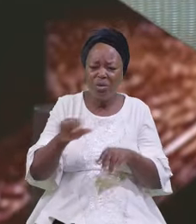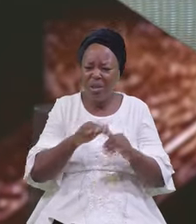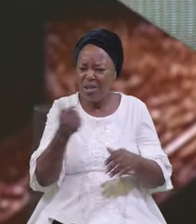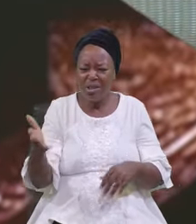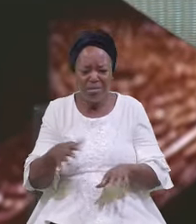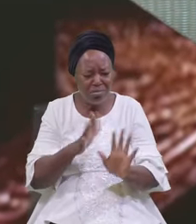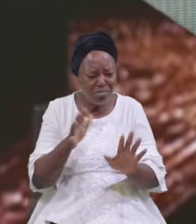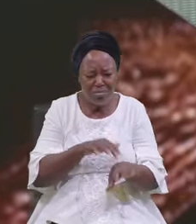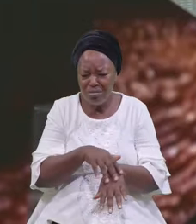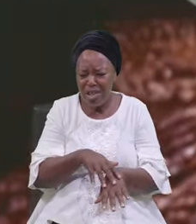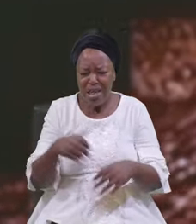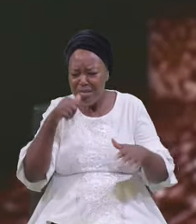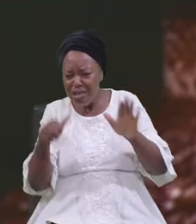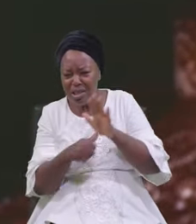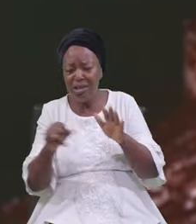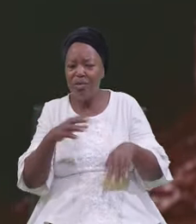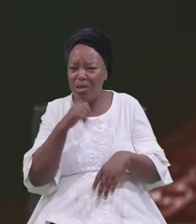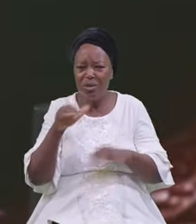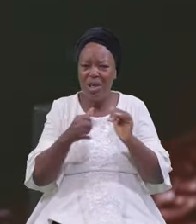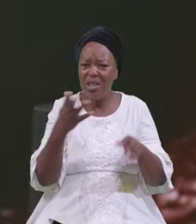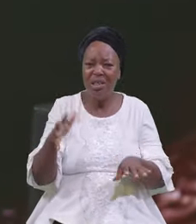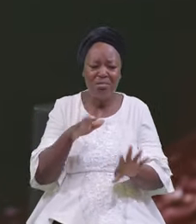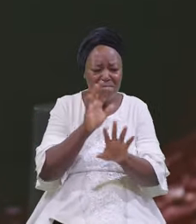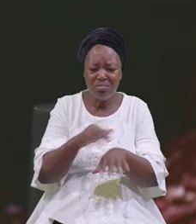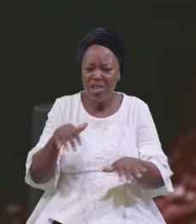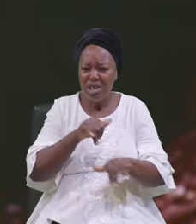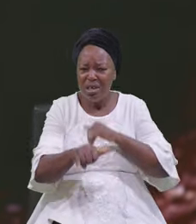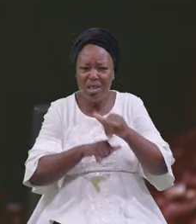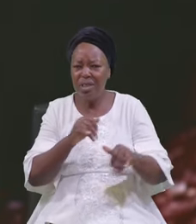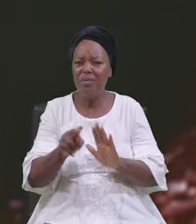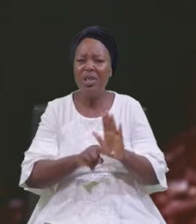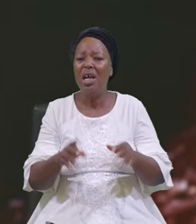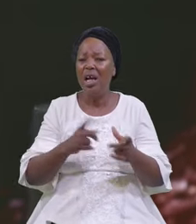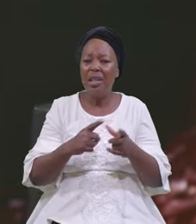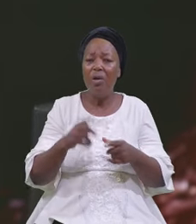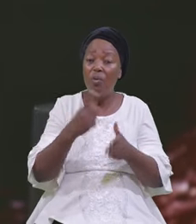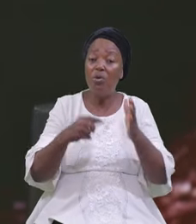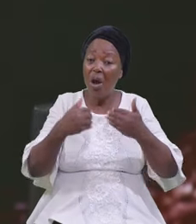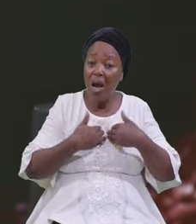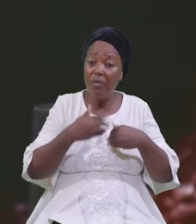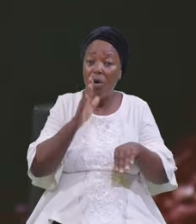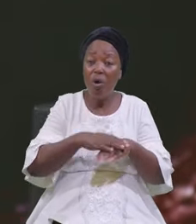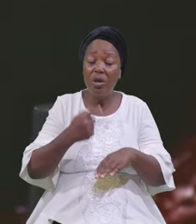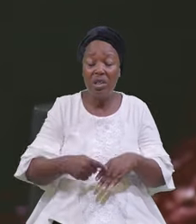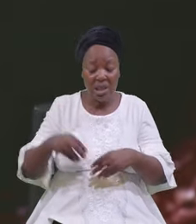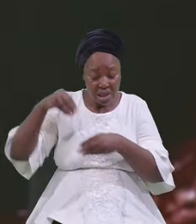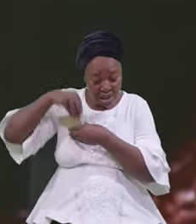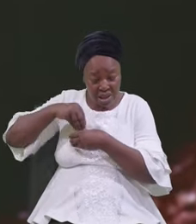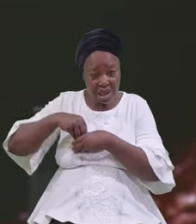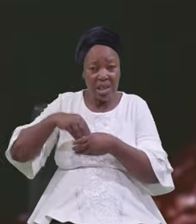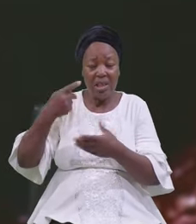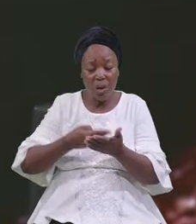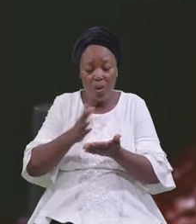superficially, anything hypocritically. What you are on the inside, the holiness that starts on the inside,